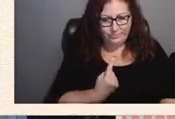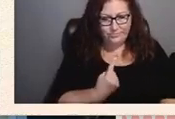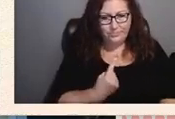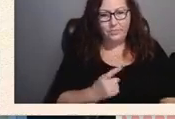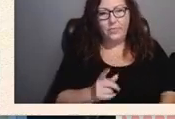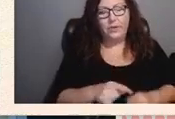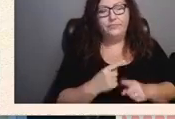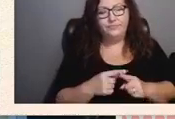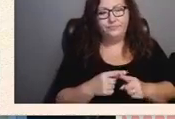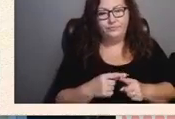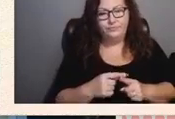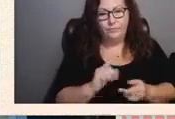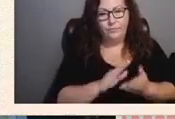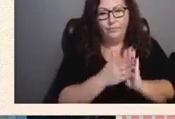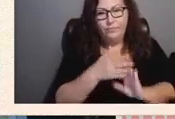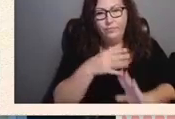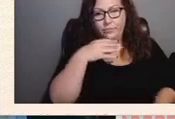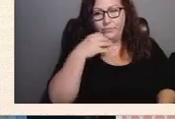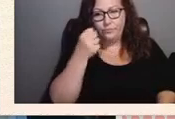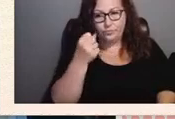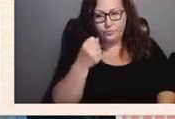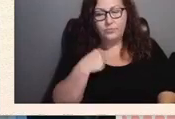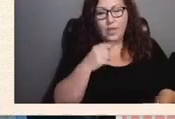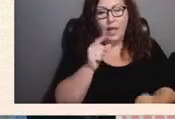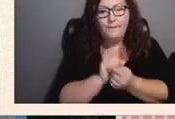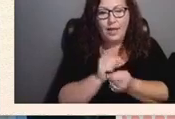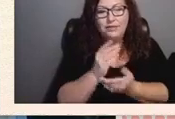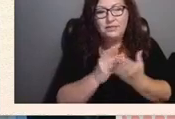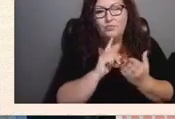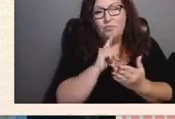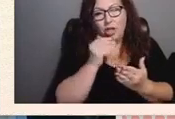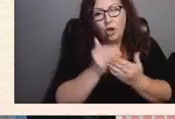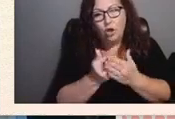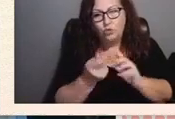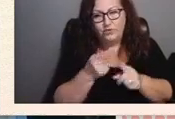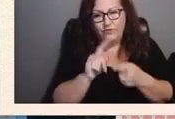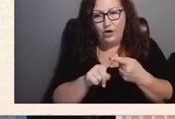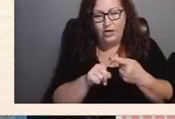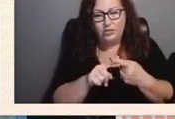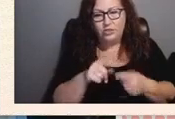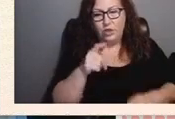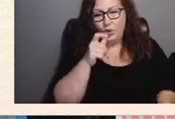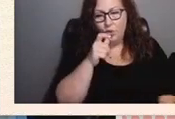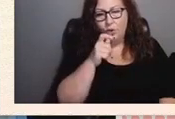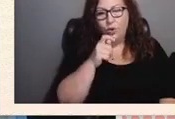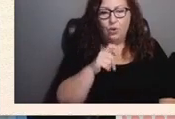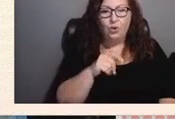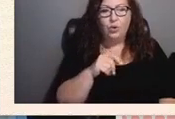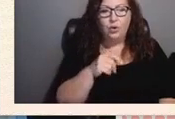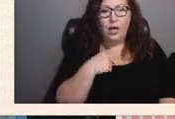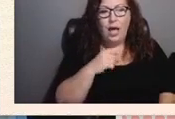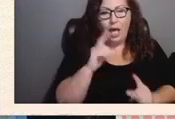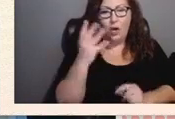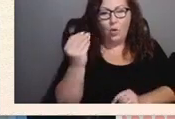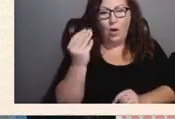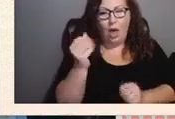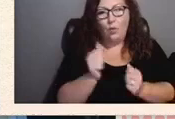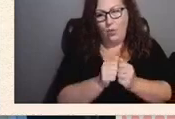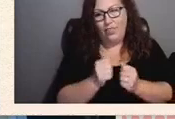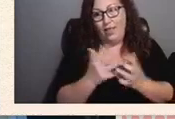I got older, I met some really close friends who I go out with a lot now.